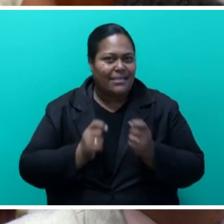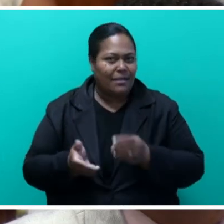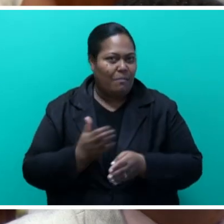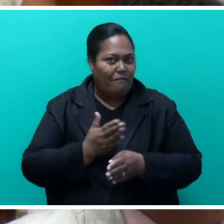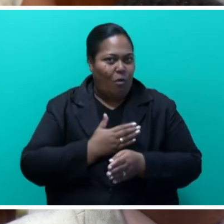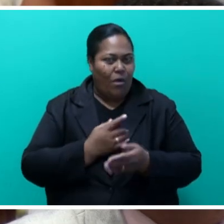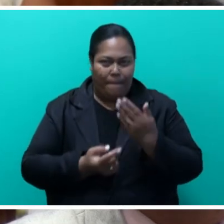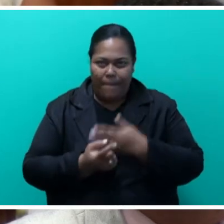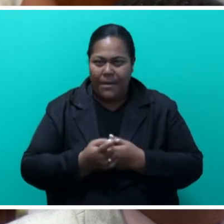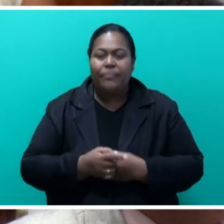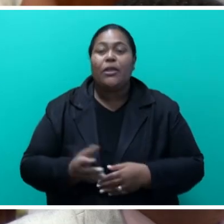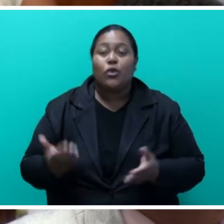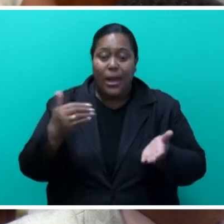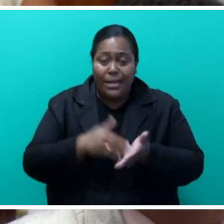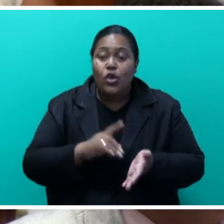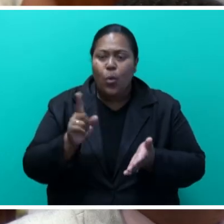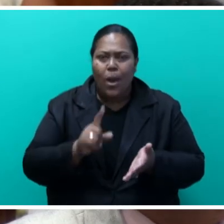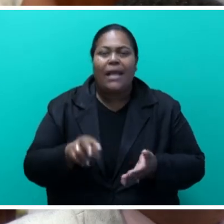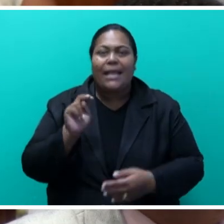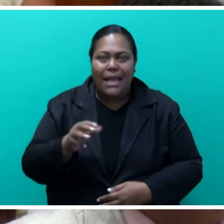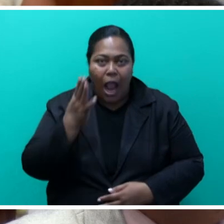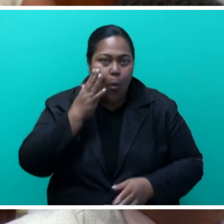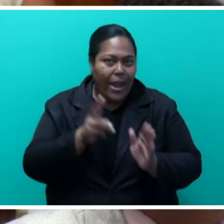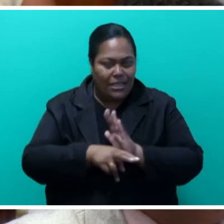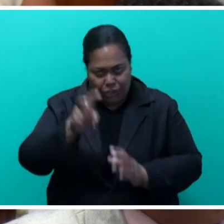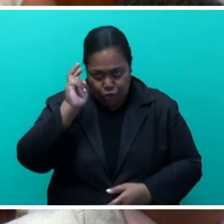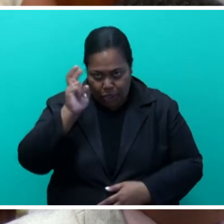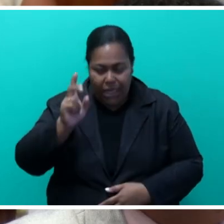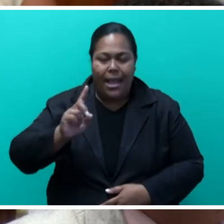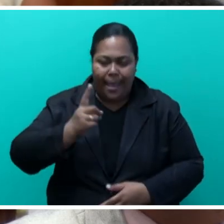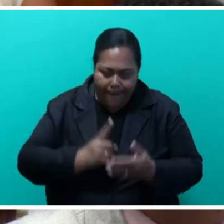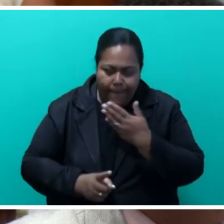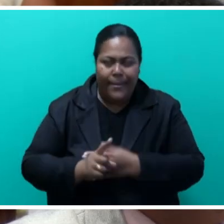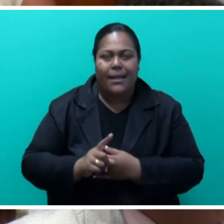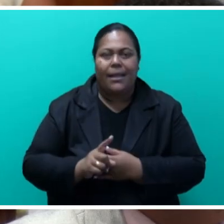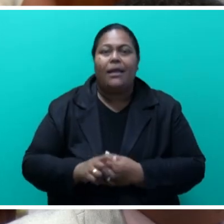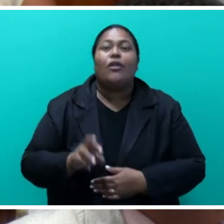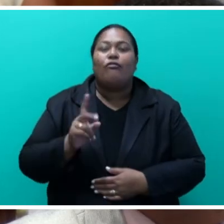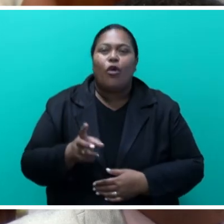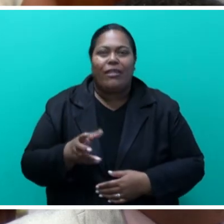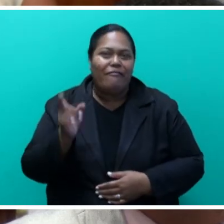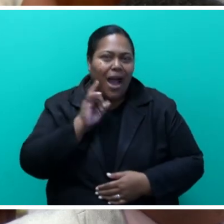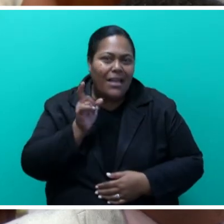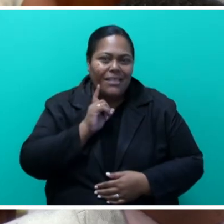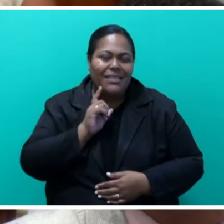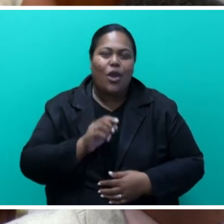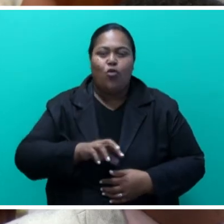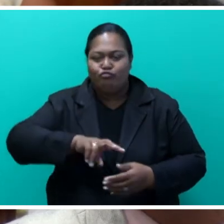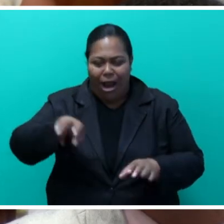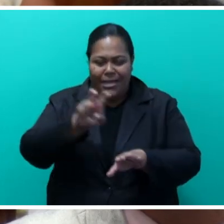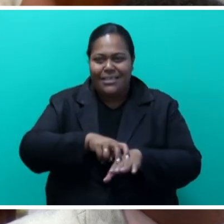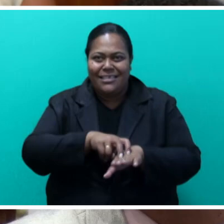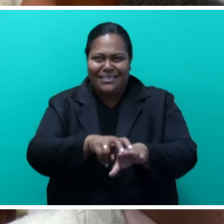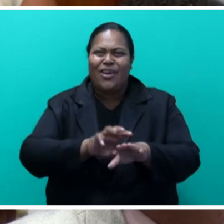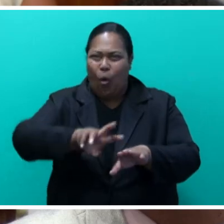above, relevant awareness and trainings are also conducted for the amusement ride owners, workers and